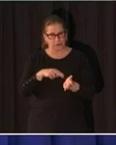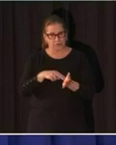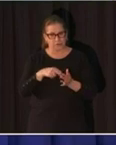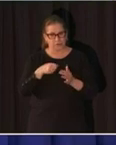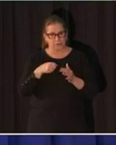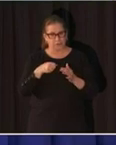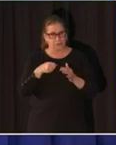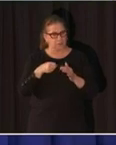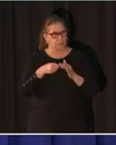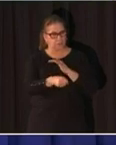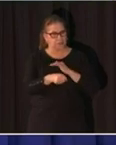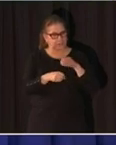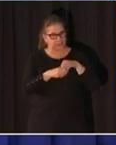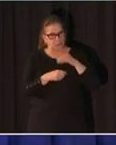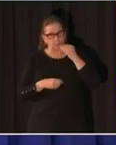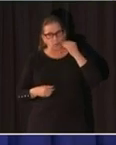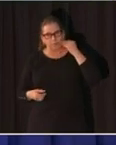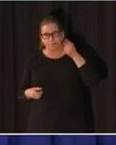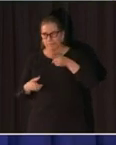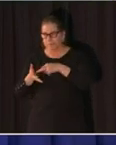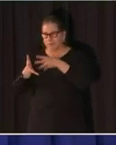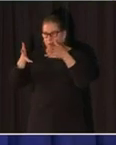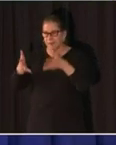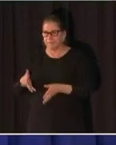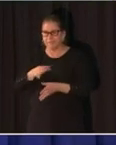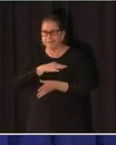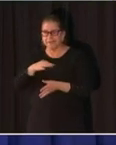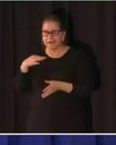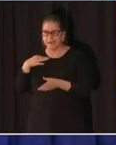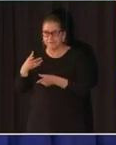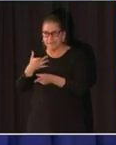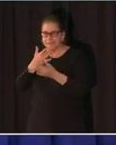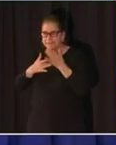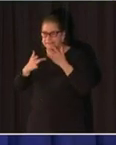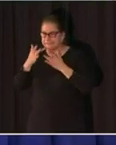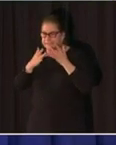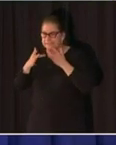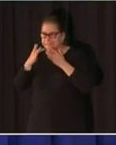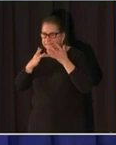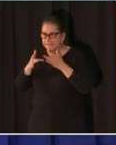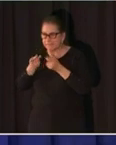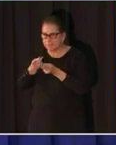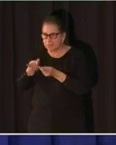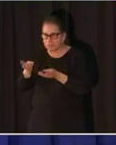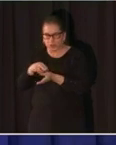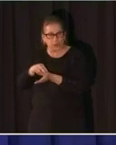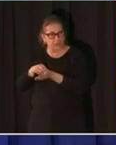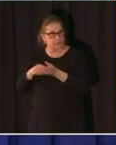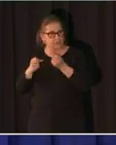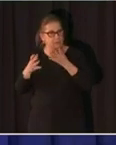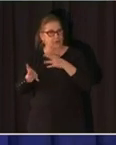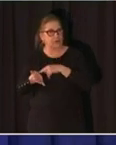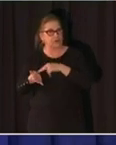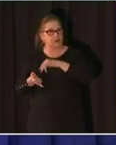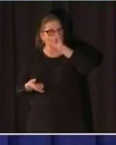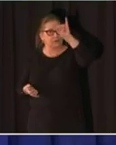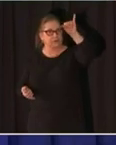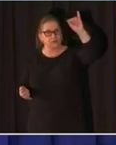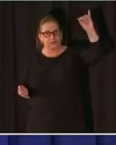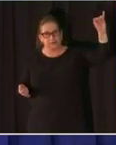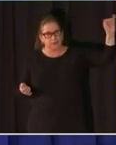So can you just address those 2 problems that I know the nurses union have said?